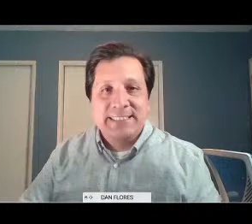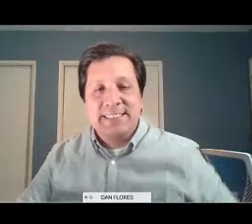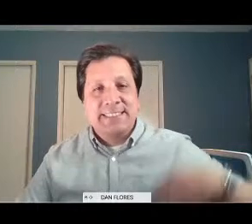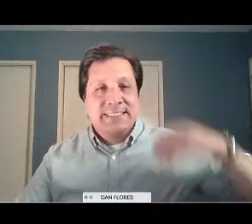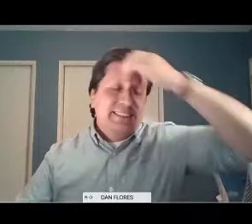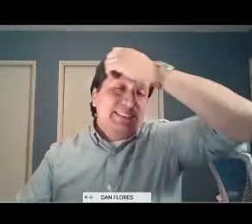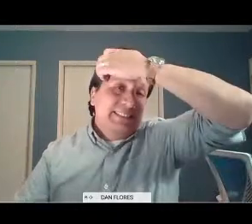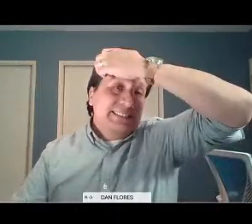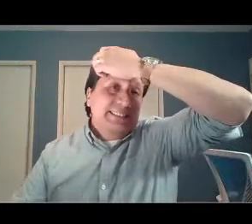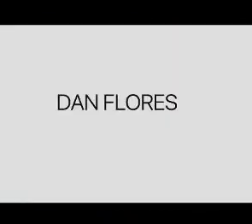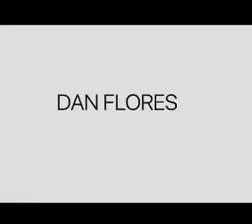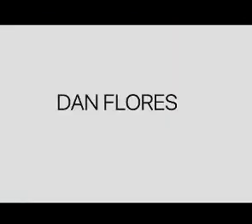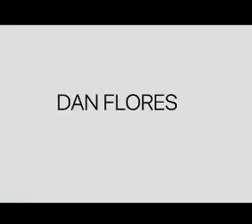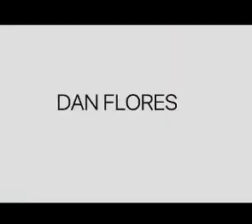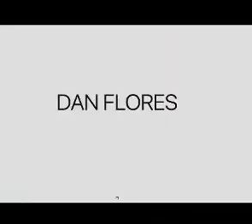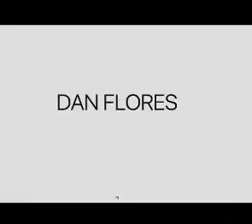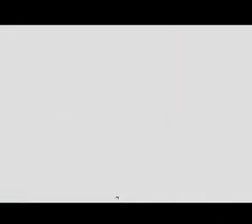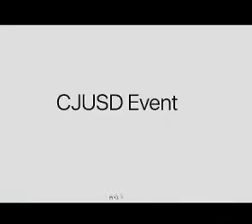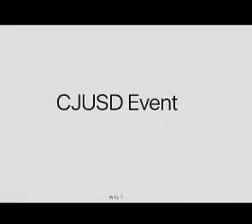everybody be